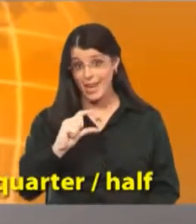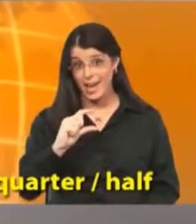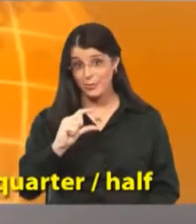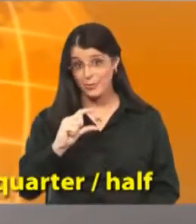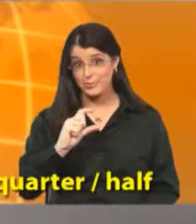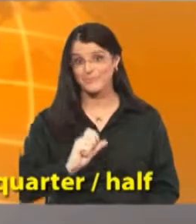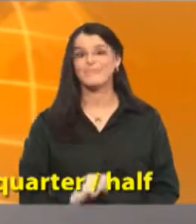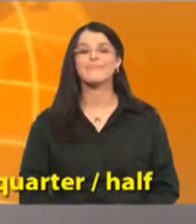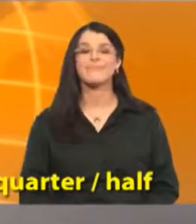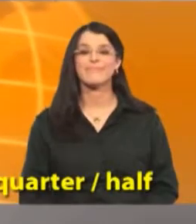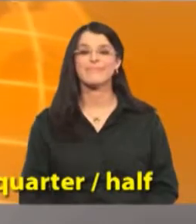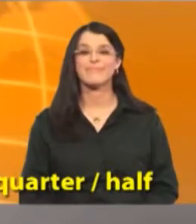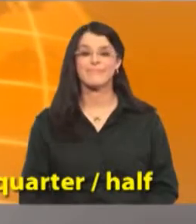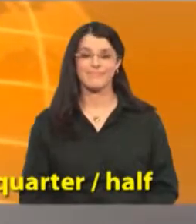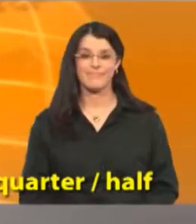1/4, 1/2.